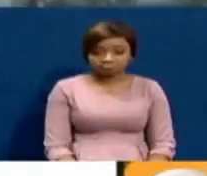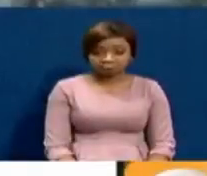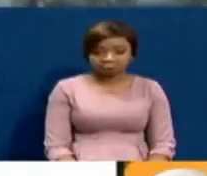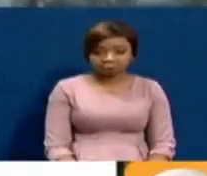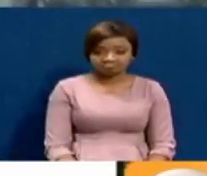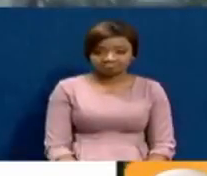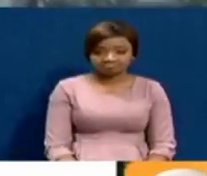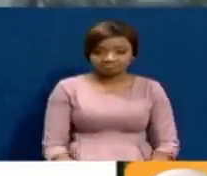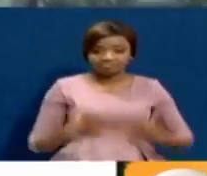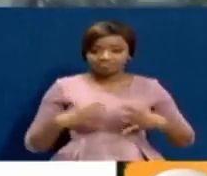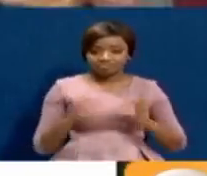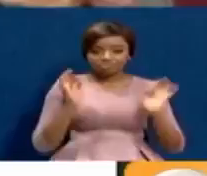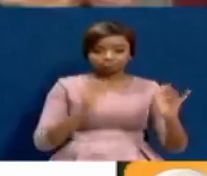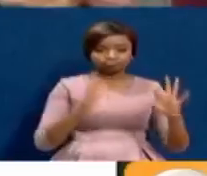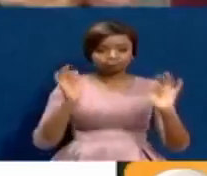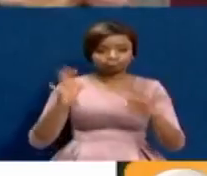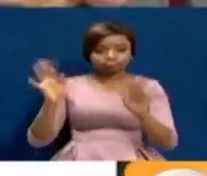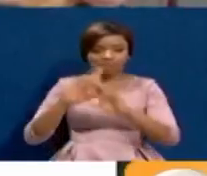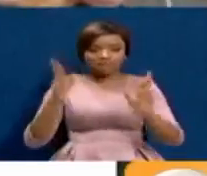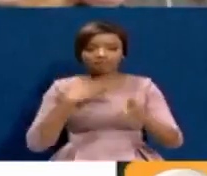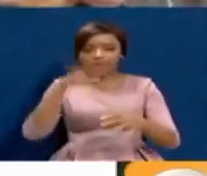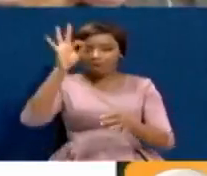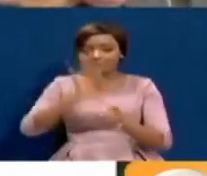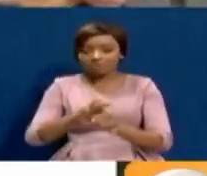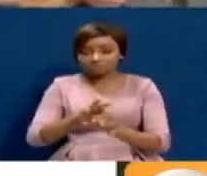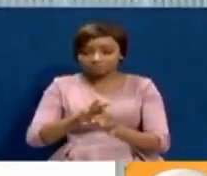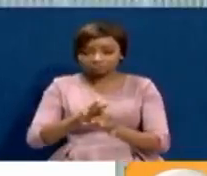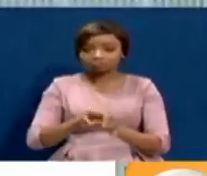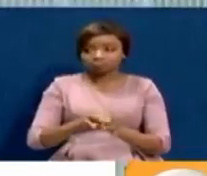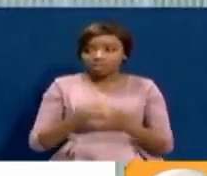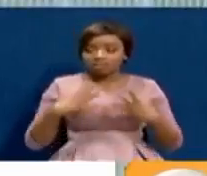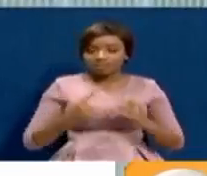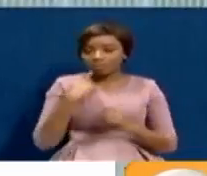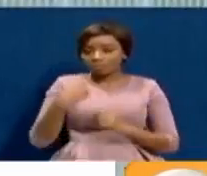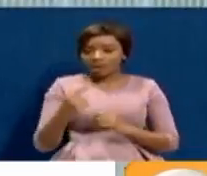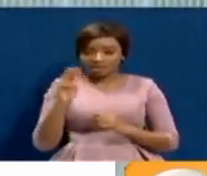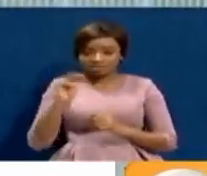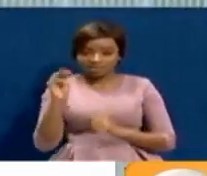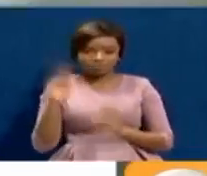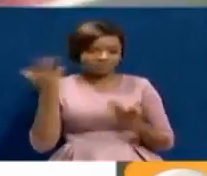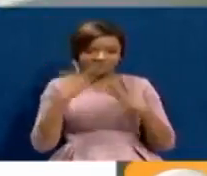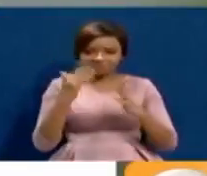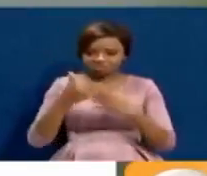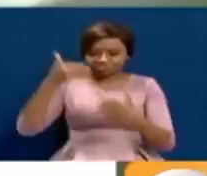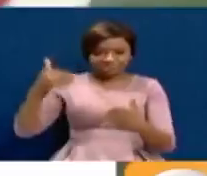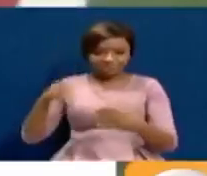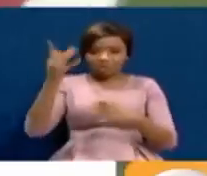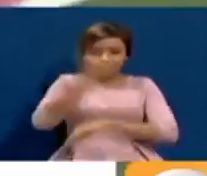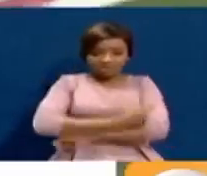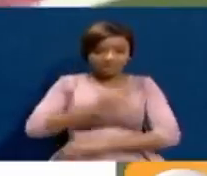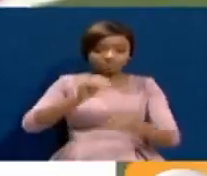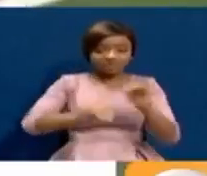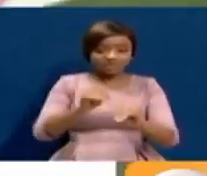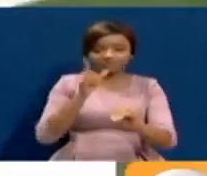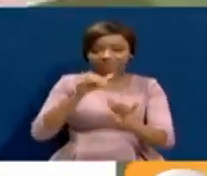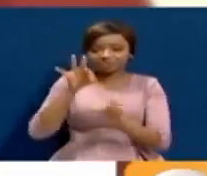Voters still turned up in large numbers at polling stations. More than 100 million had voted even before the date of